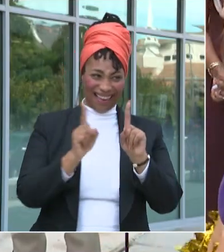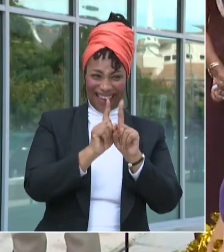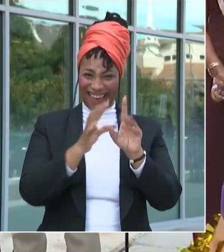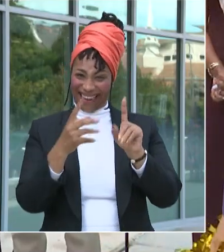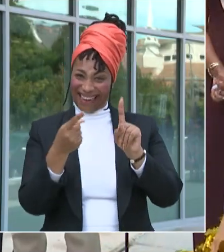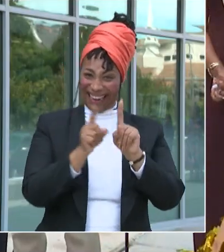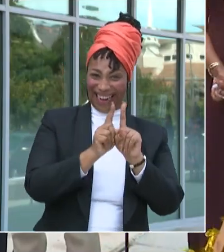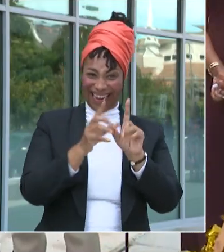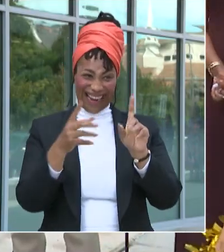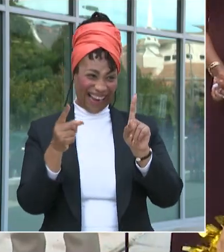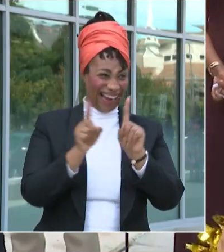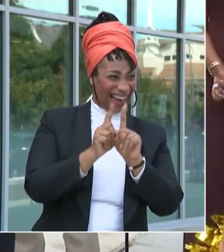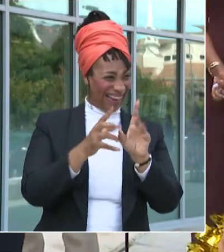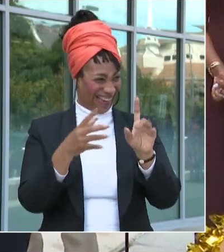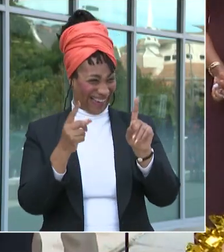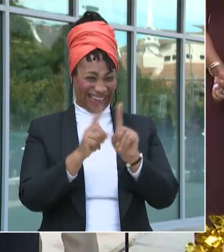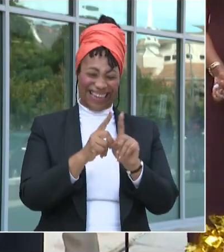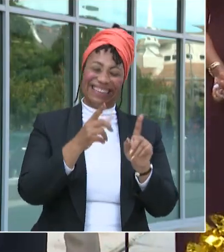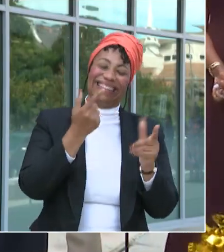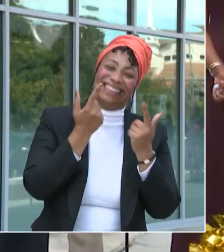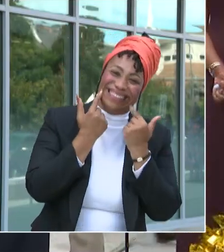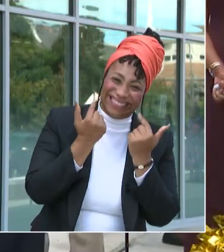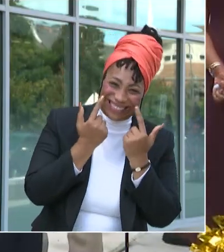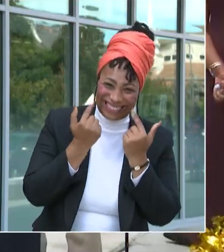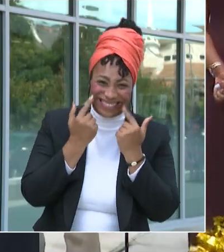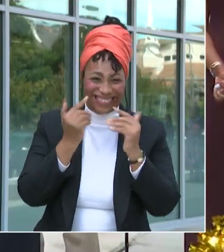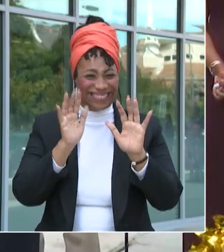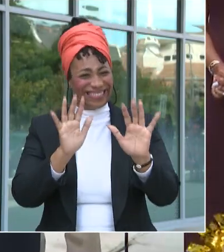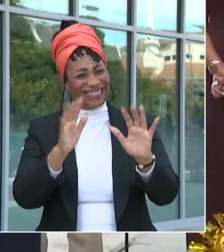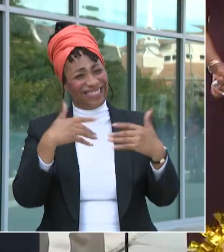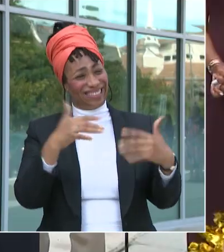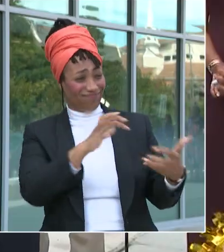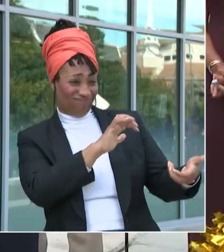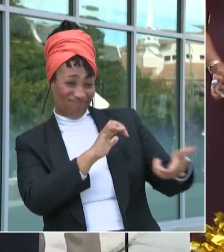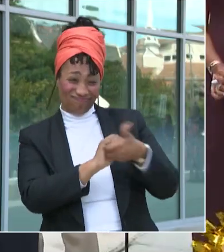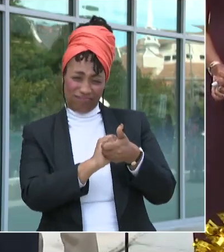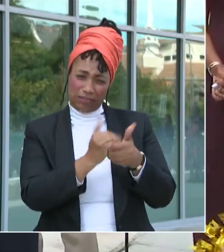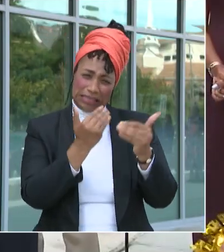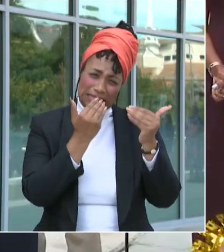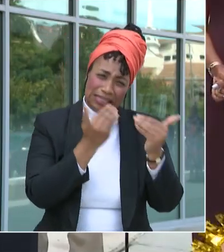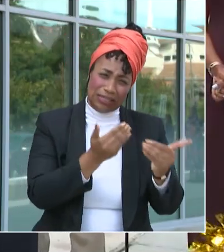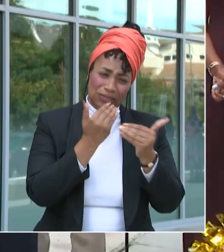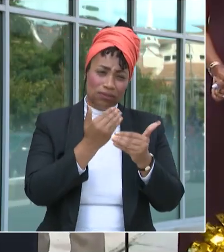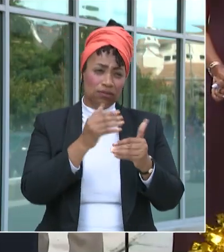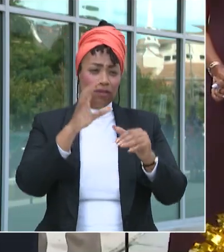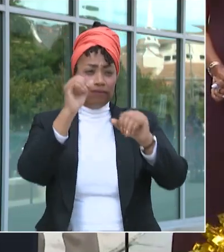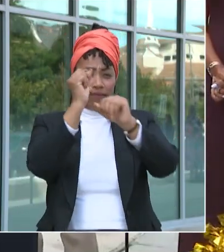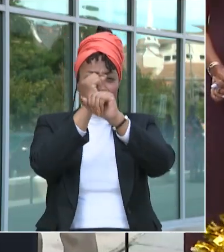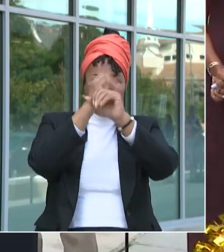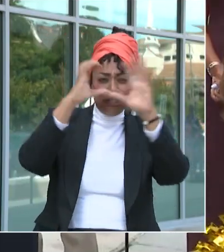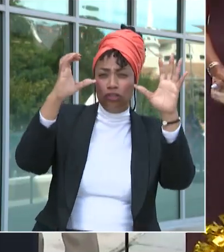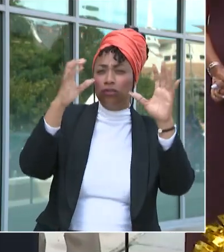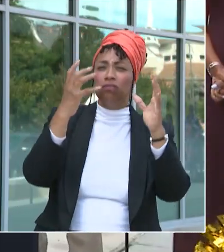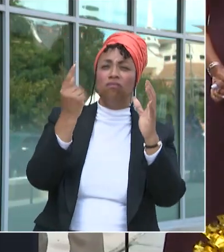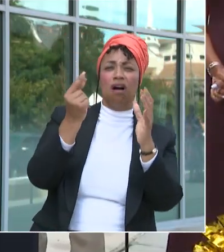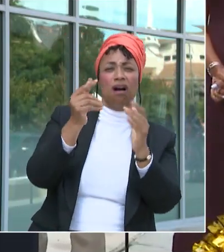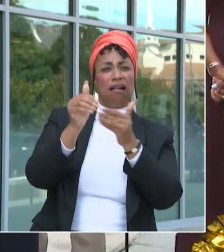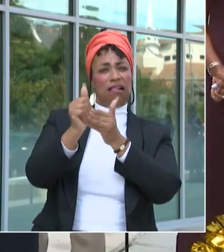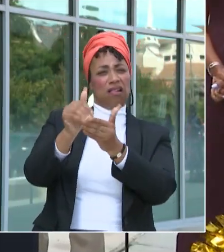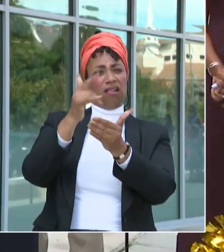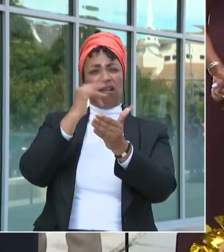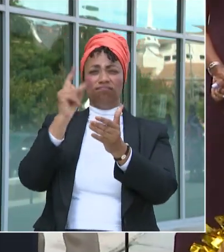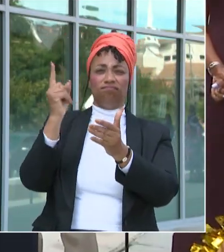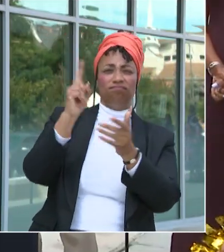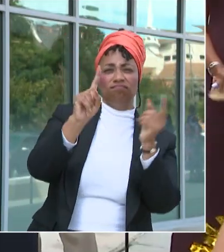their partnership. And it takes vision, it takes leadership, and that's through the mayor. In fact, this budget alone is